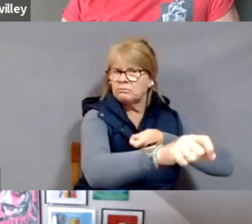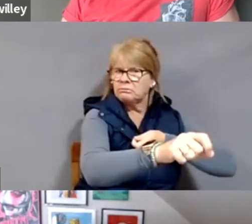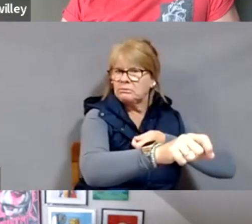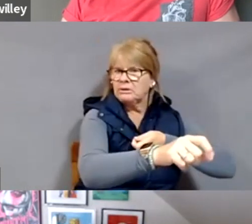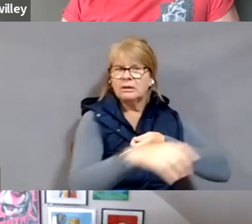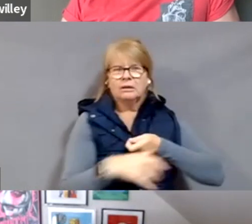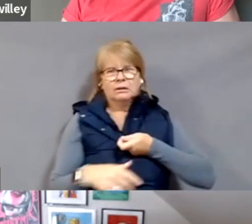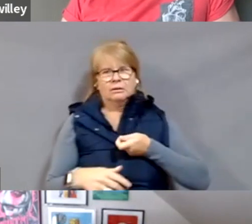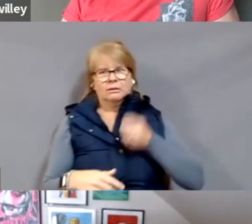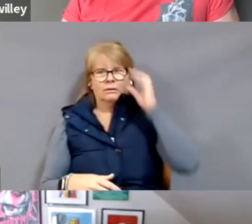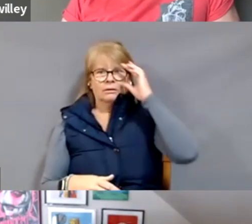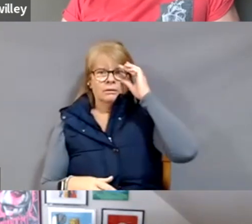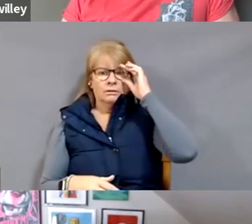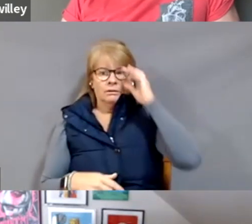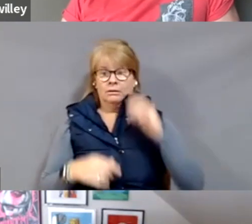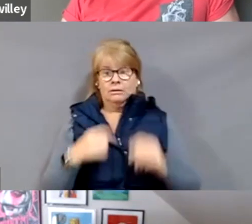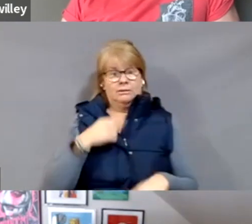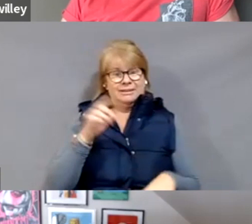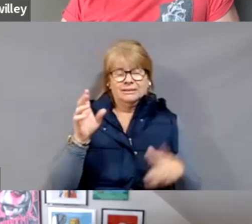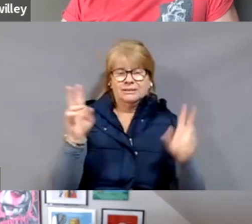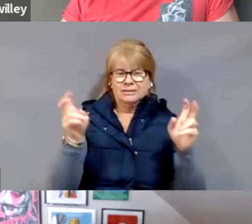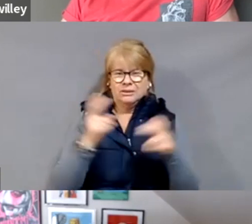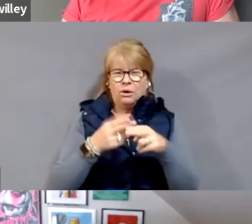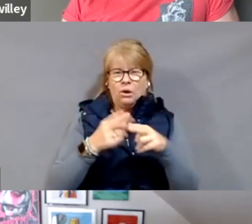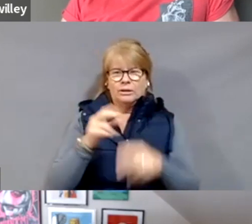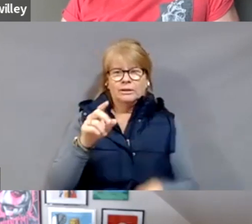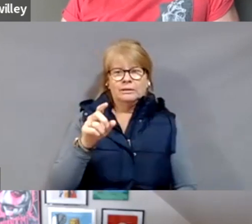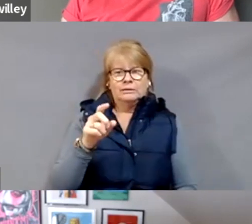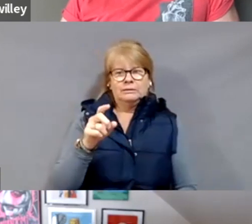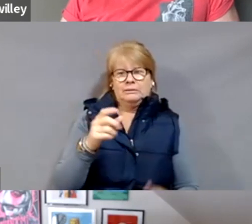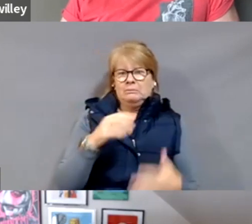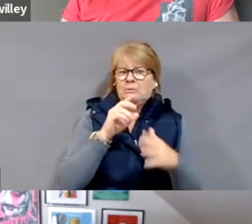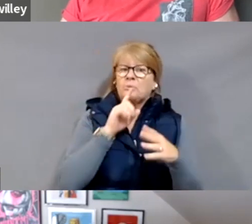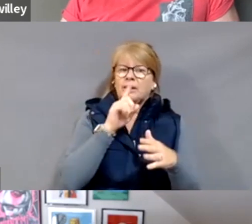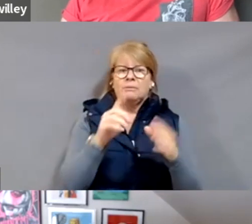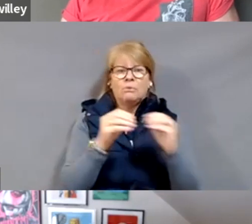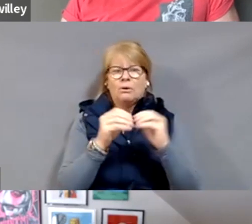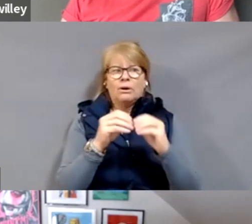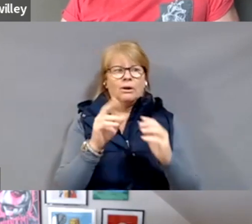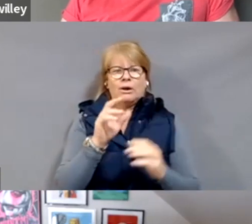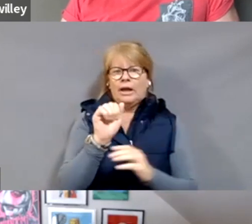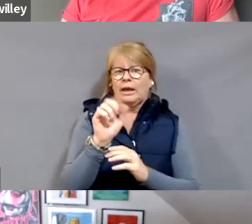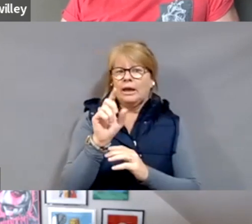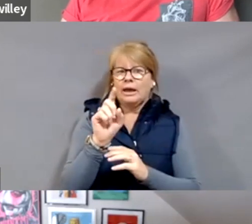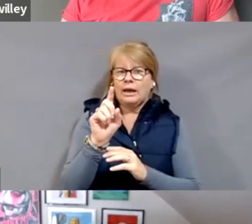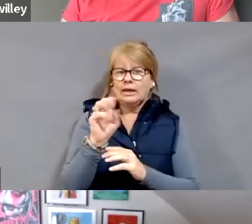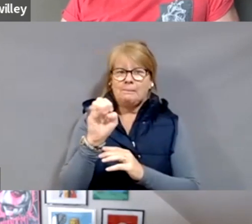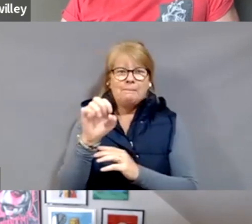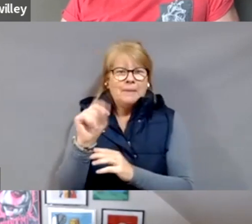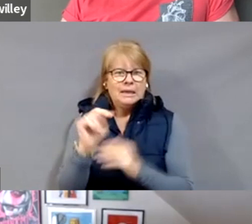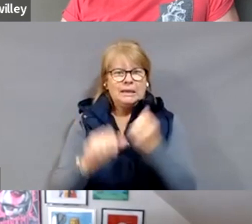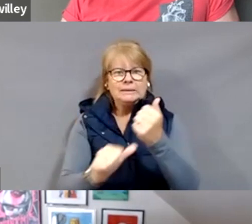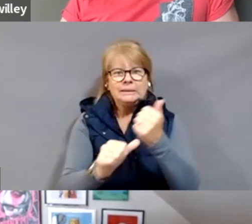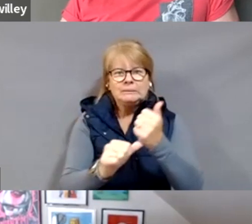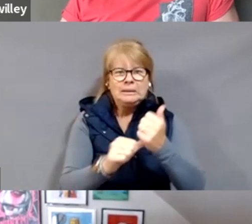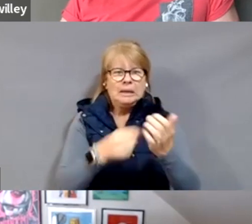Necessary Angel, through Necessary Angel. So I was an administrative assistant, badly photocopying, losing